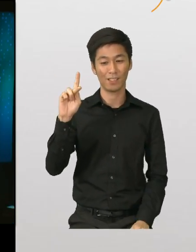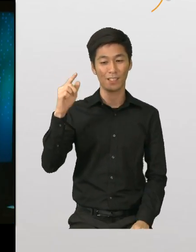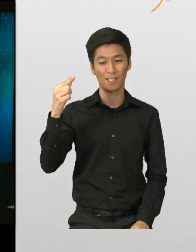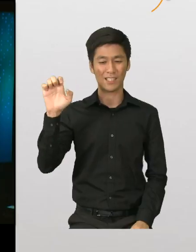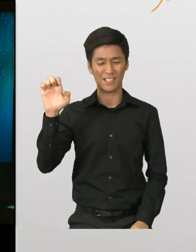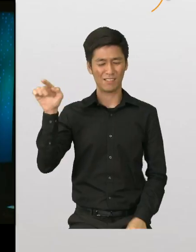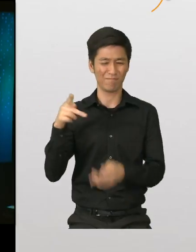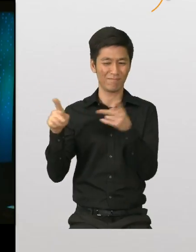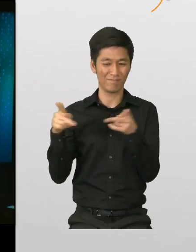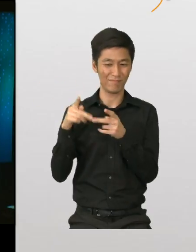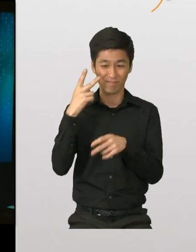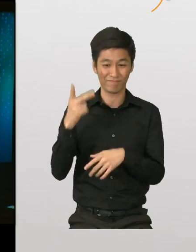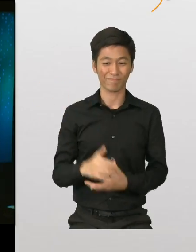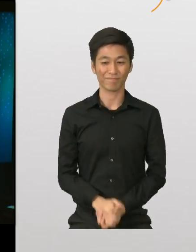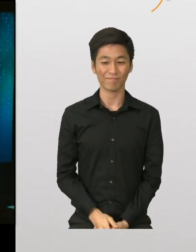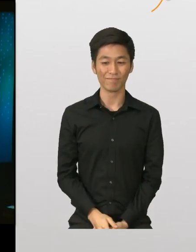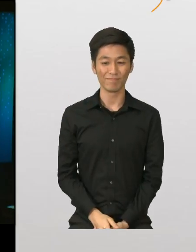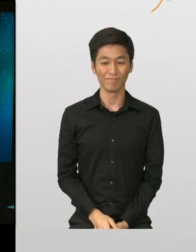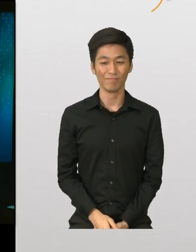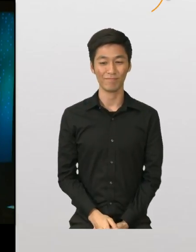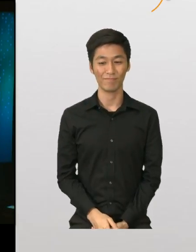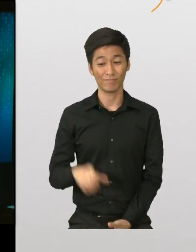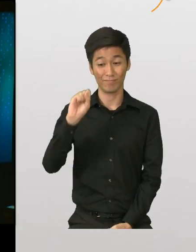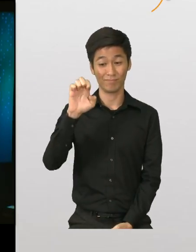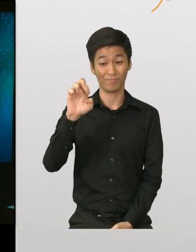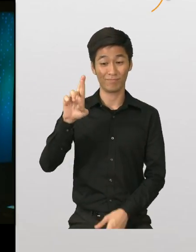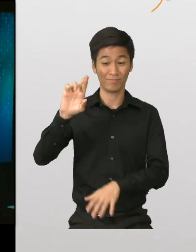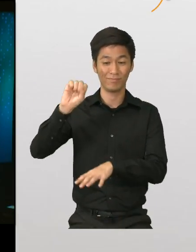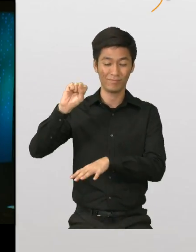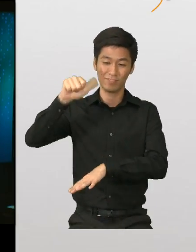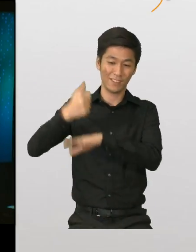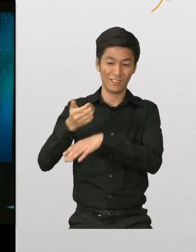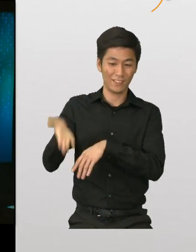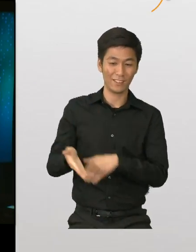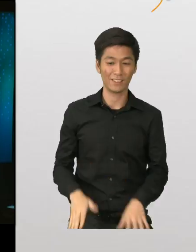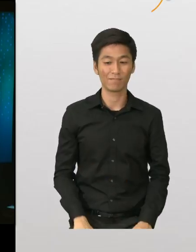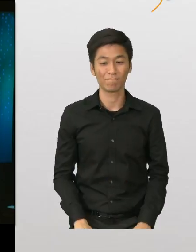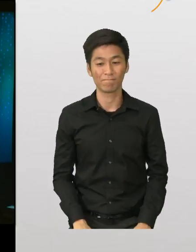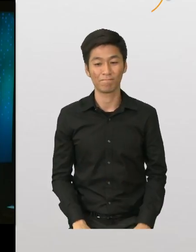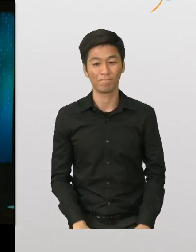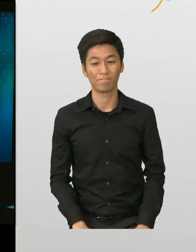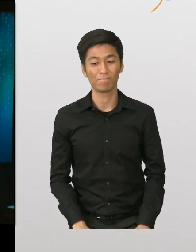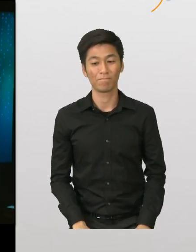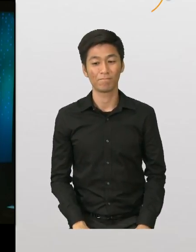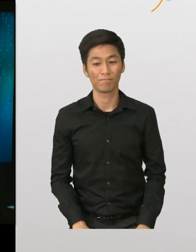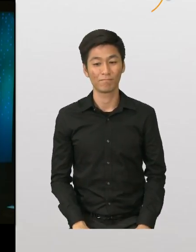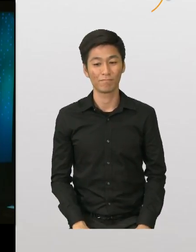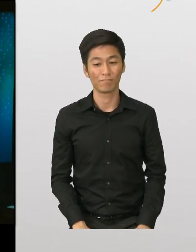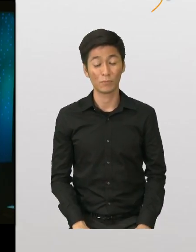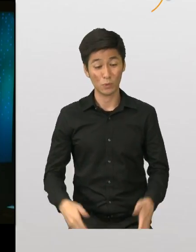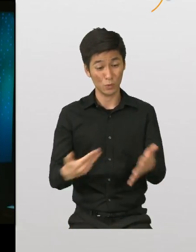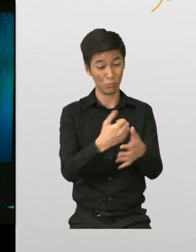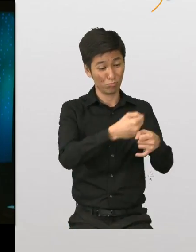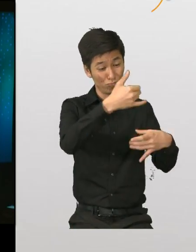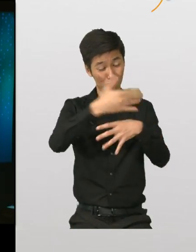which came into the SERS site. The new flats have made a noticeable difference to Teck Ghee. the estate